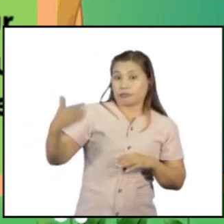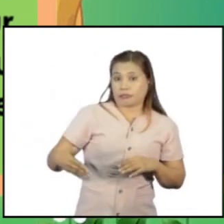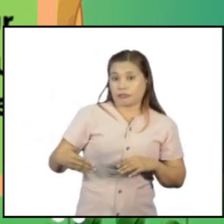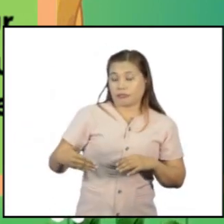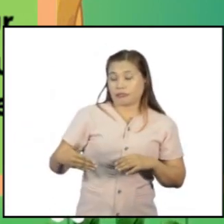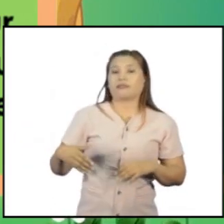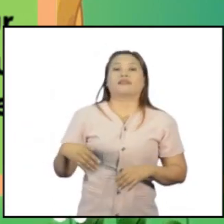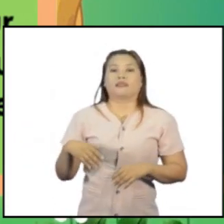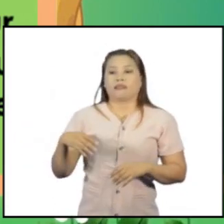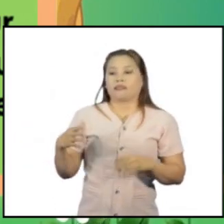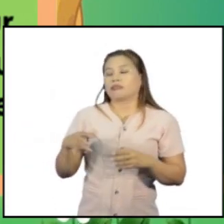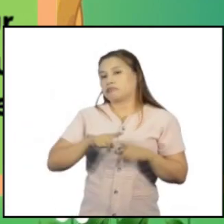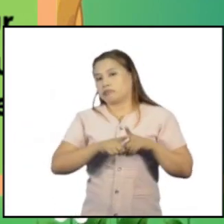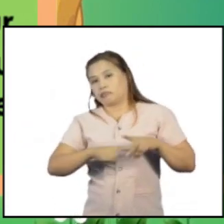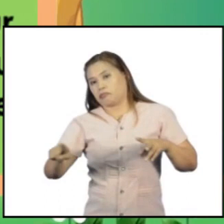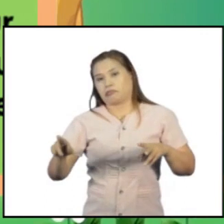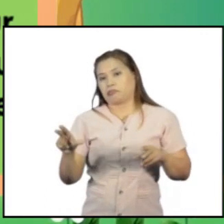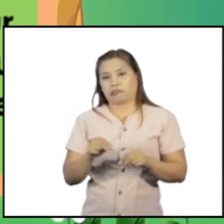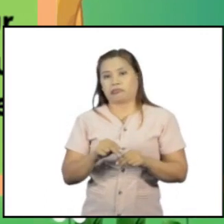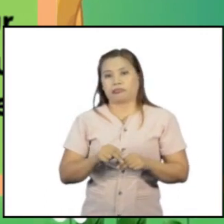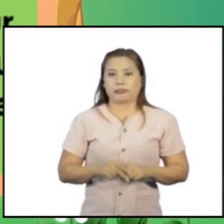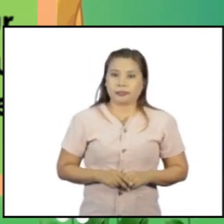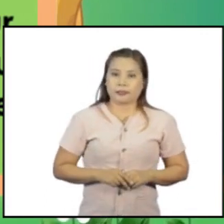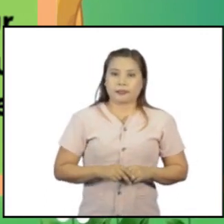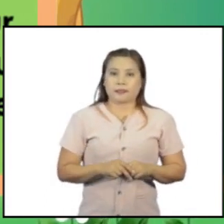the latter didn't run away.